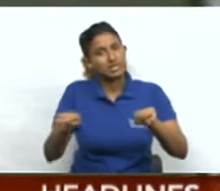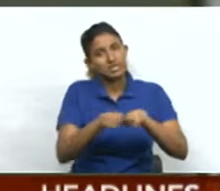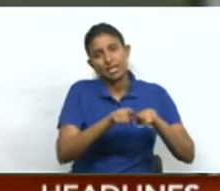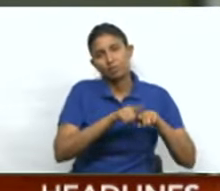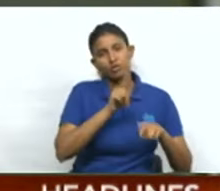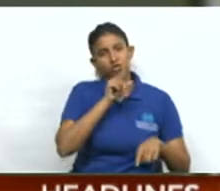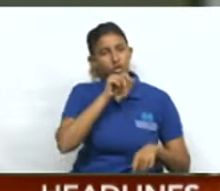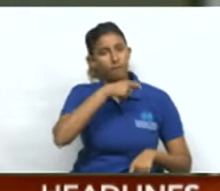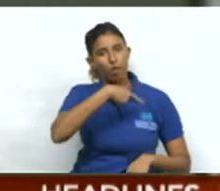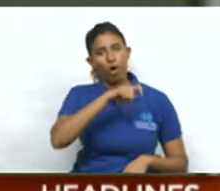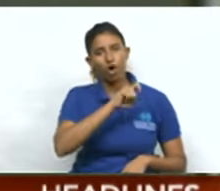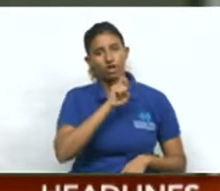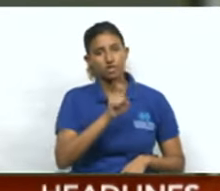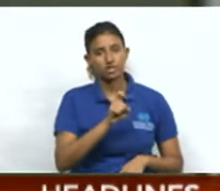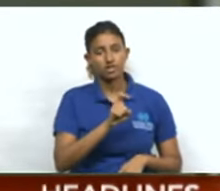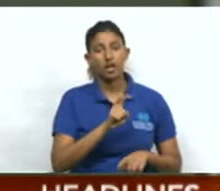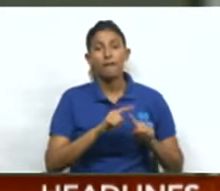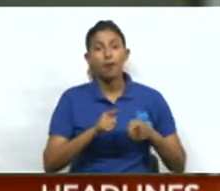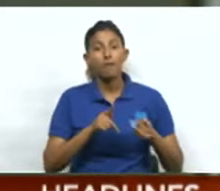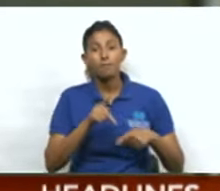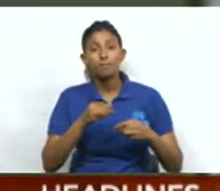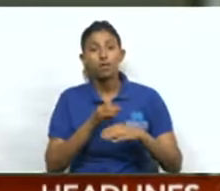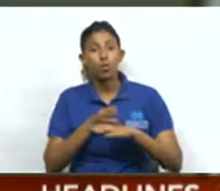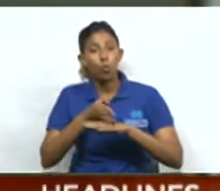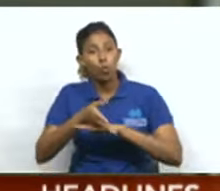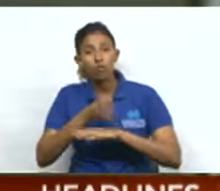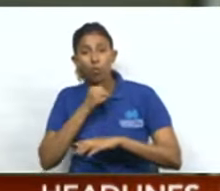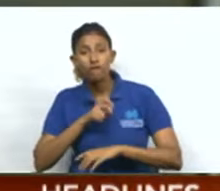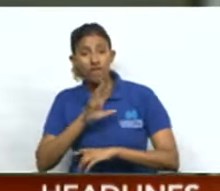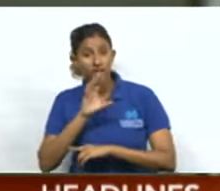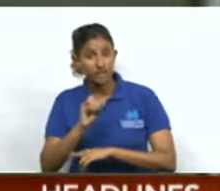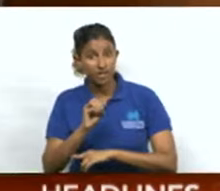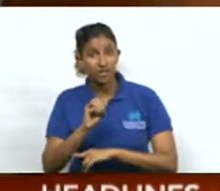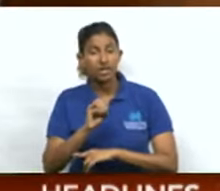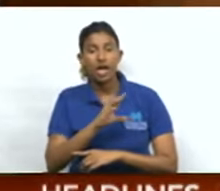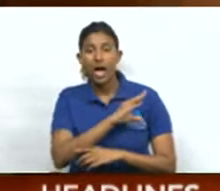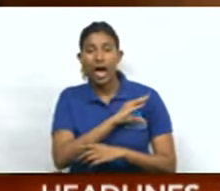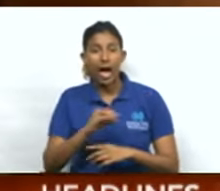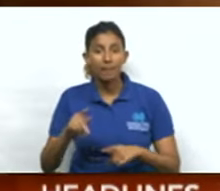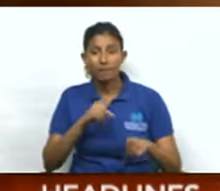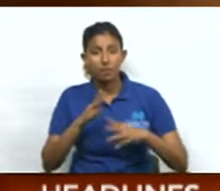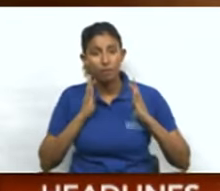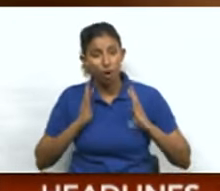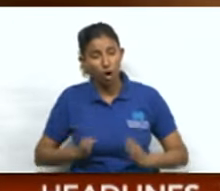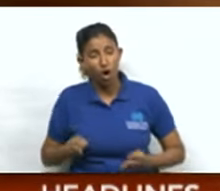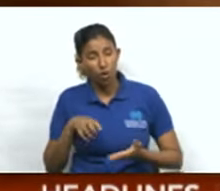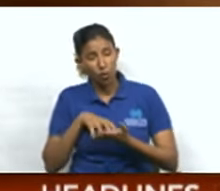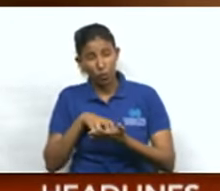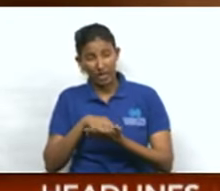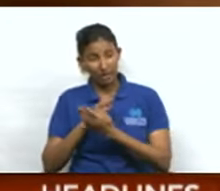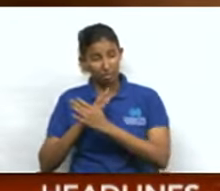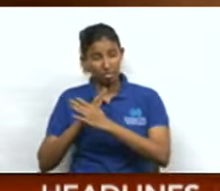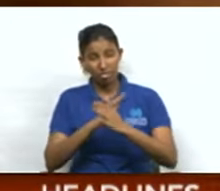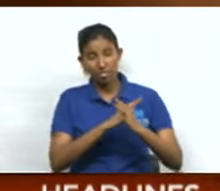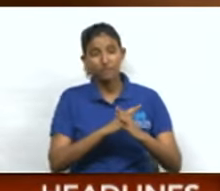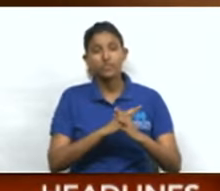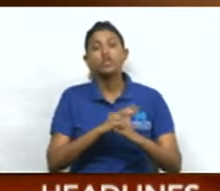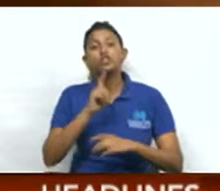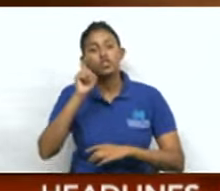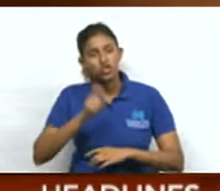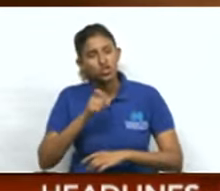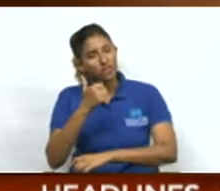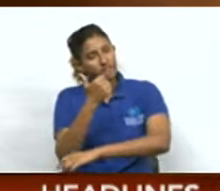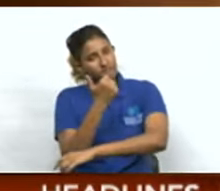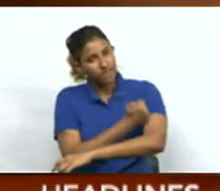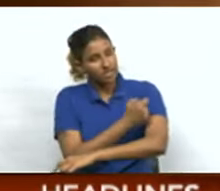over the age of 50 and immunocompromised patients as young as 18 should get the vaccine, which has already been evaluated with